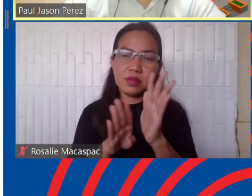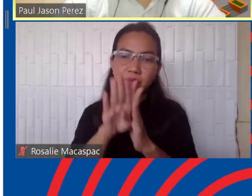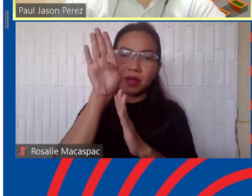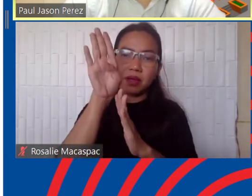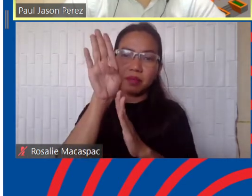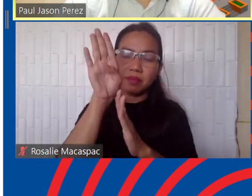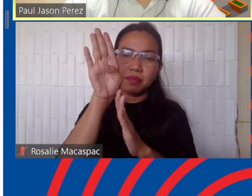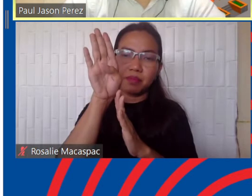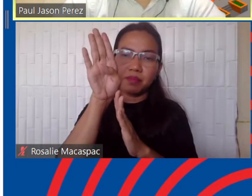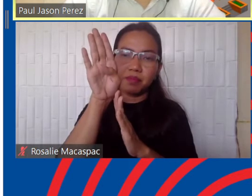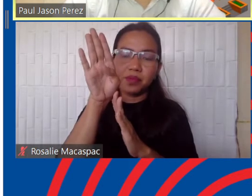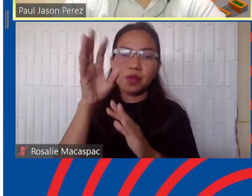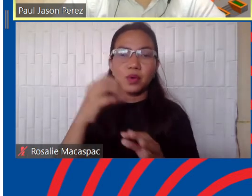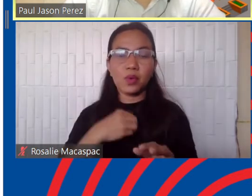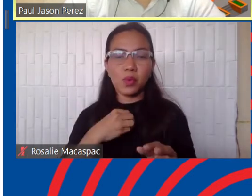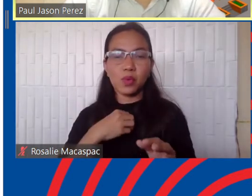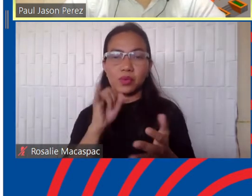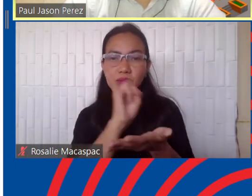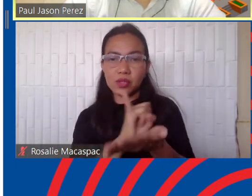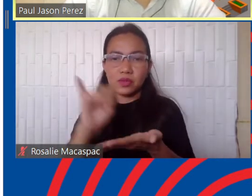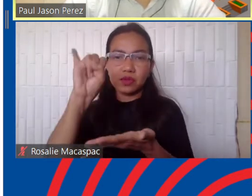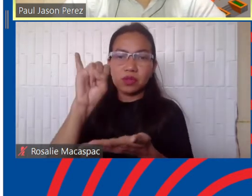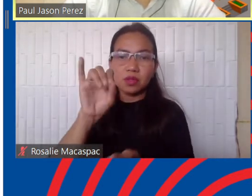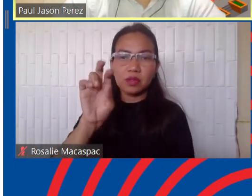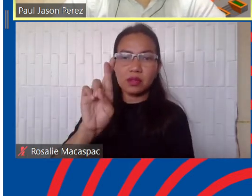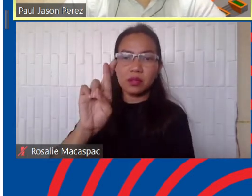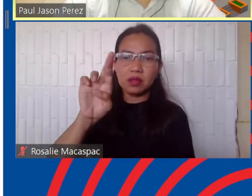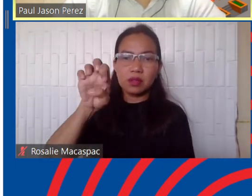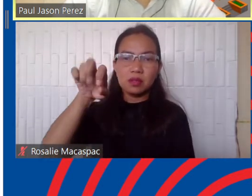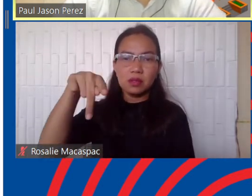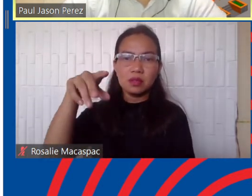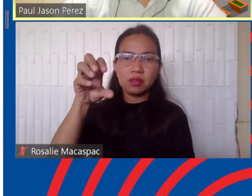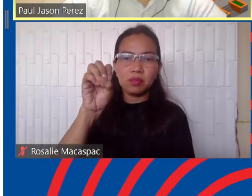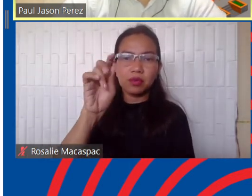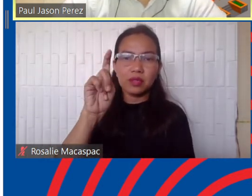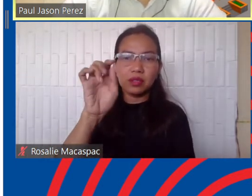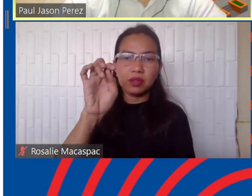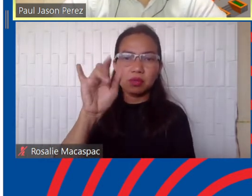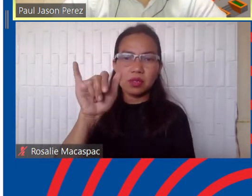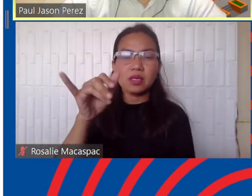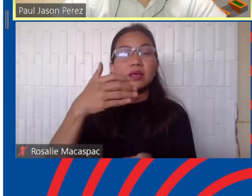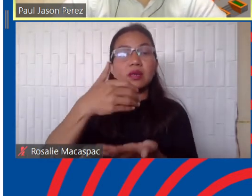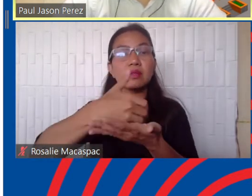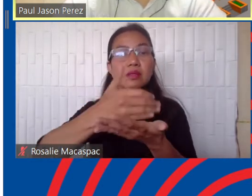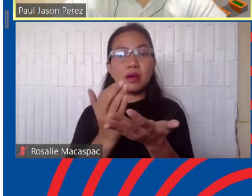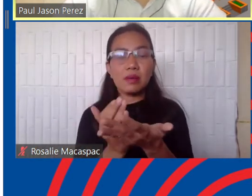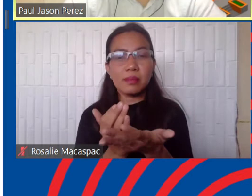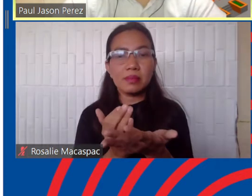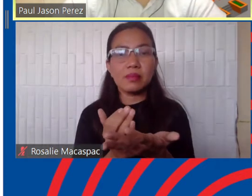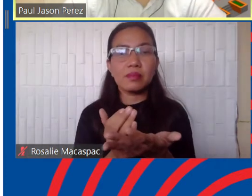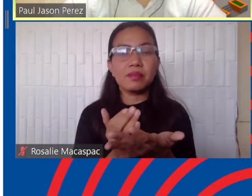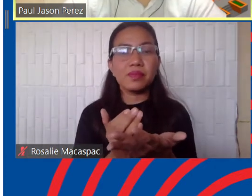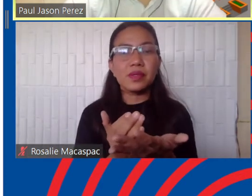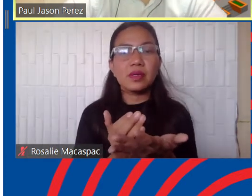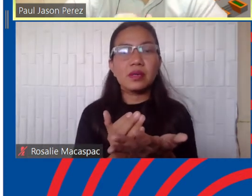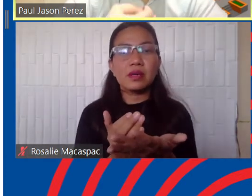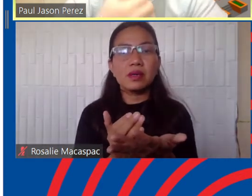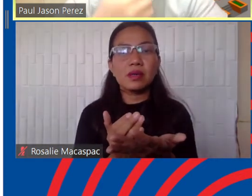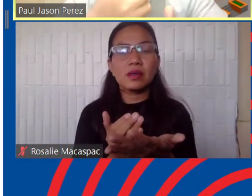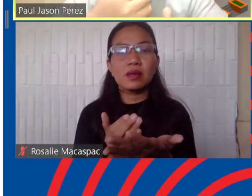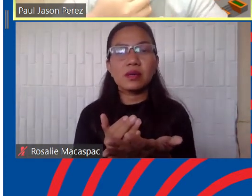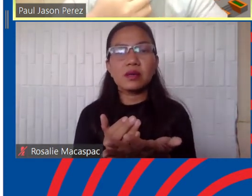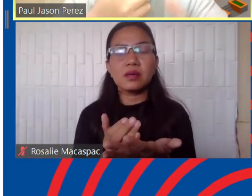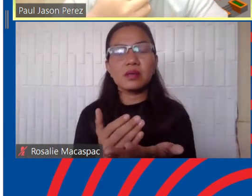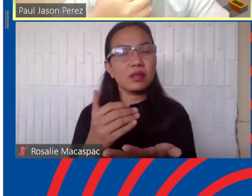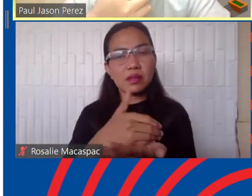own institutional repository. And there are some that even doesn't want